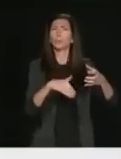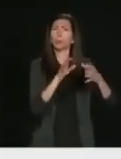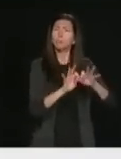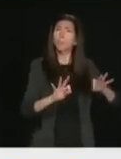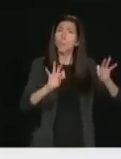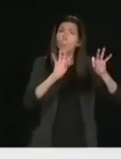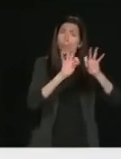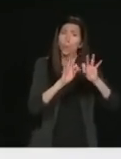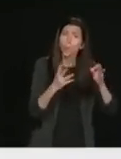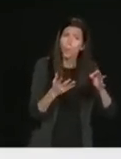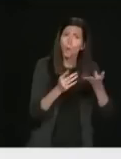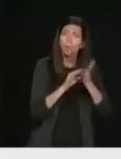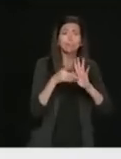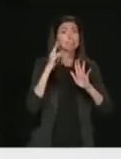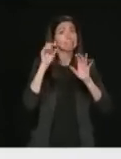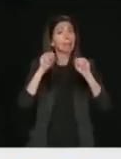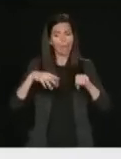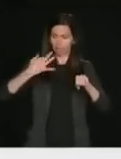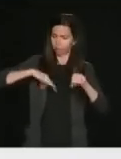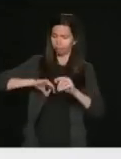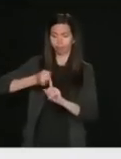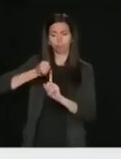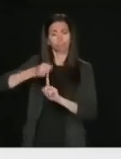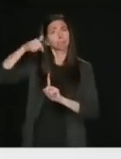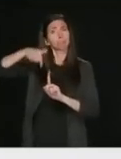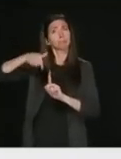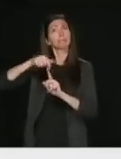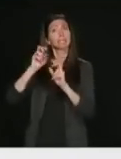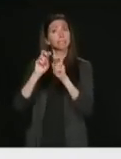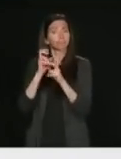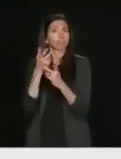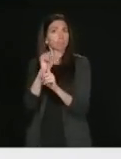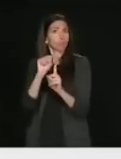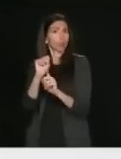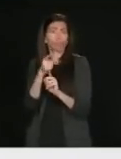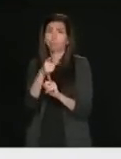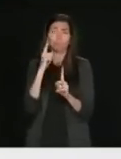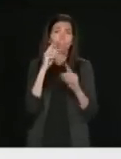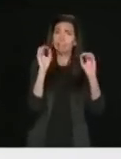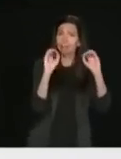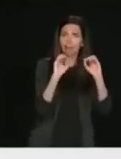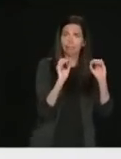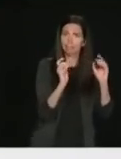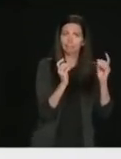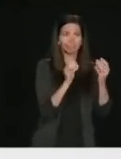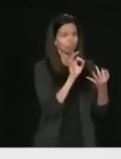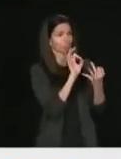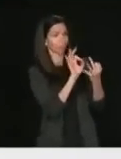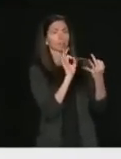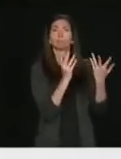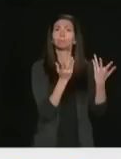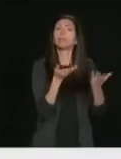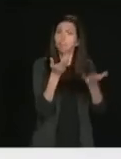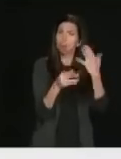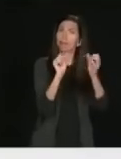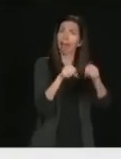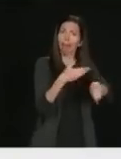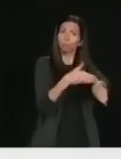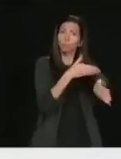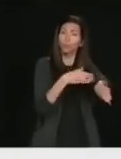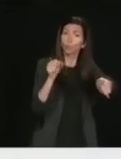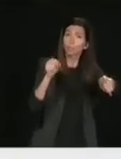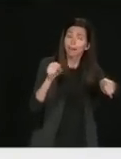crisis like this one. No global institution is perfect, and there are obviously things we need to work on and things we need to